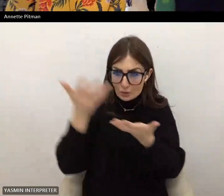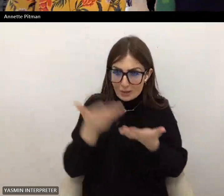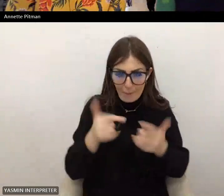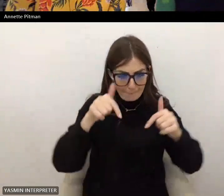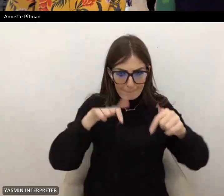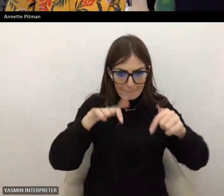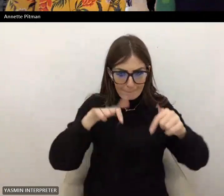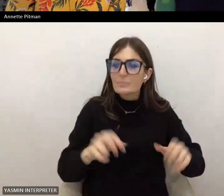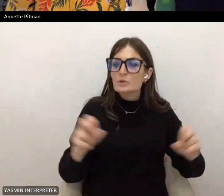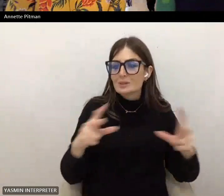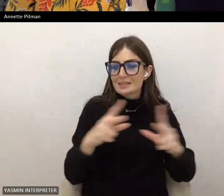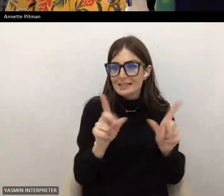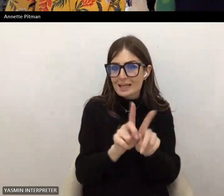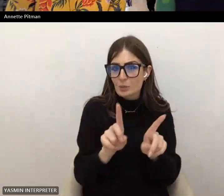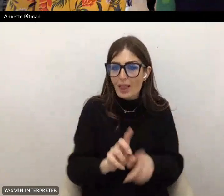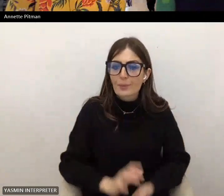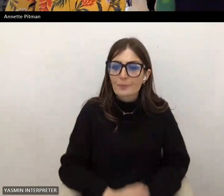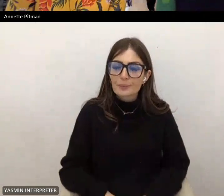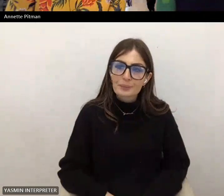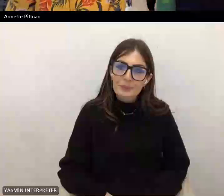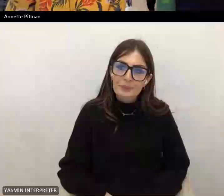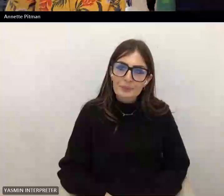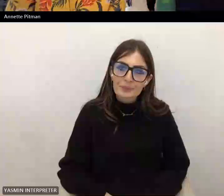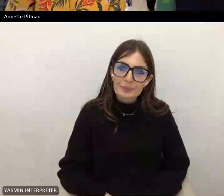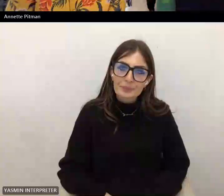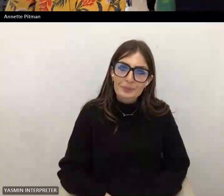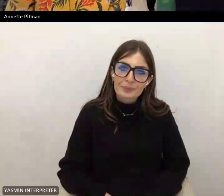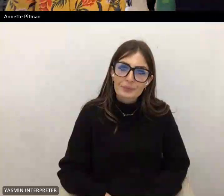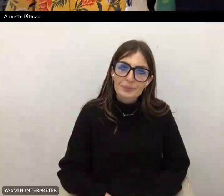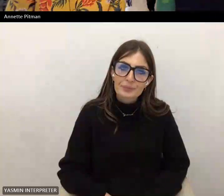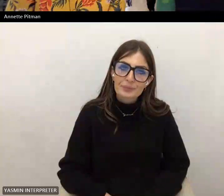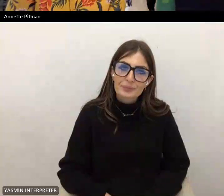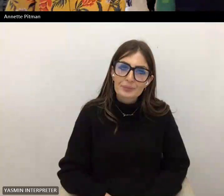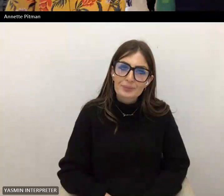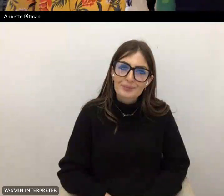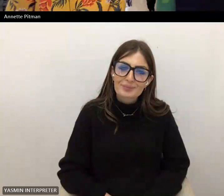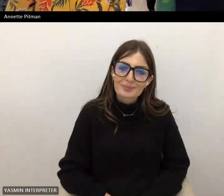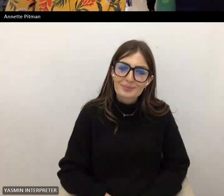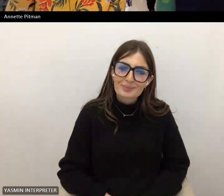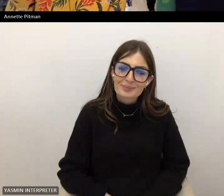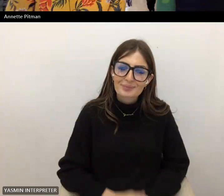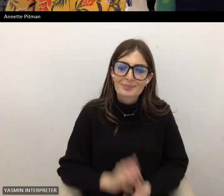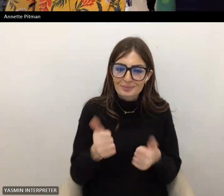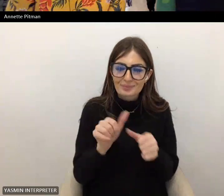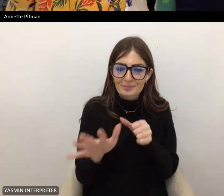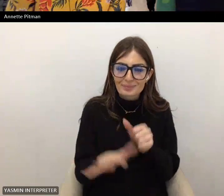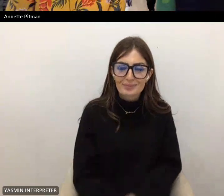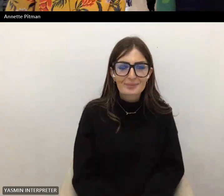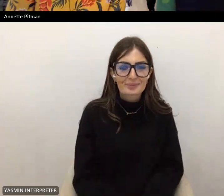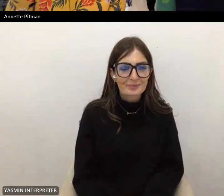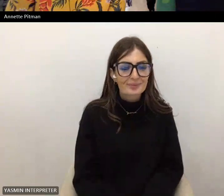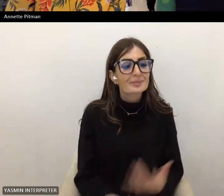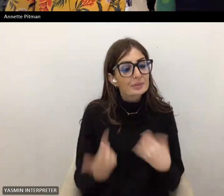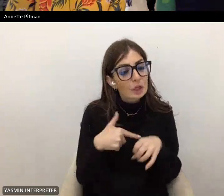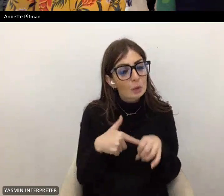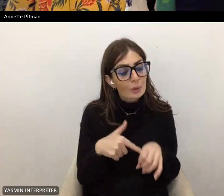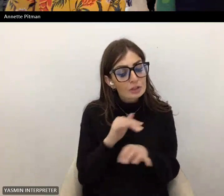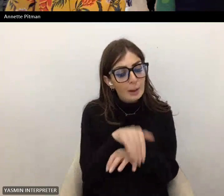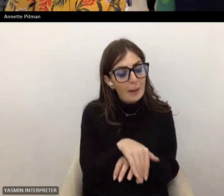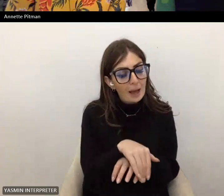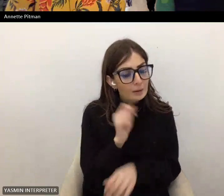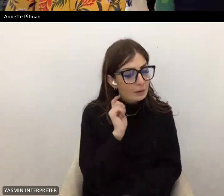to Sydney as well. A Excellent. There's a question early on